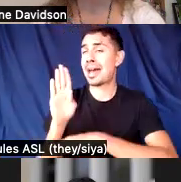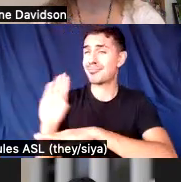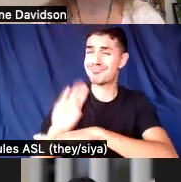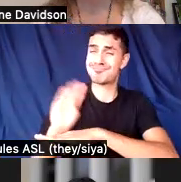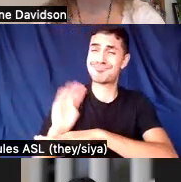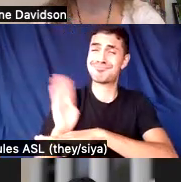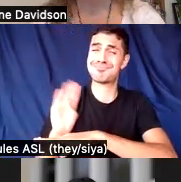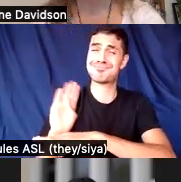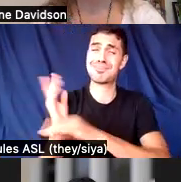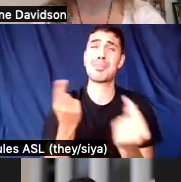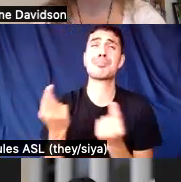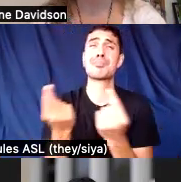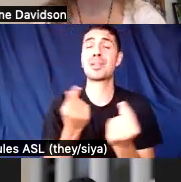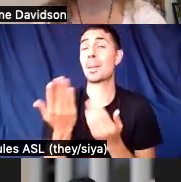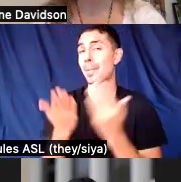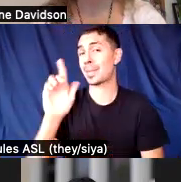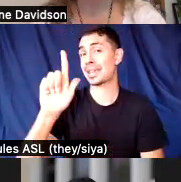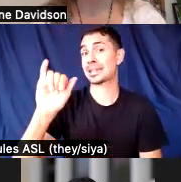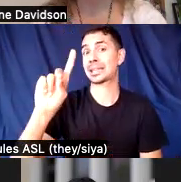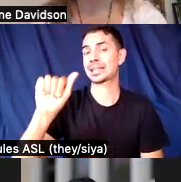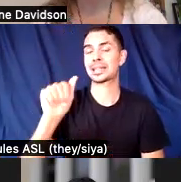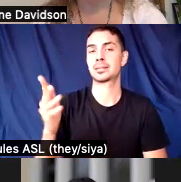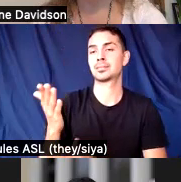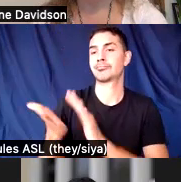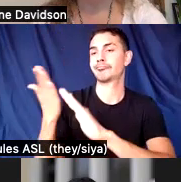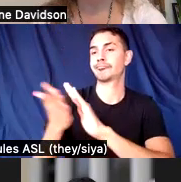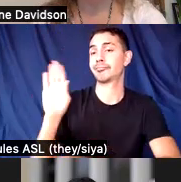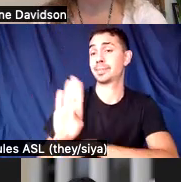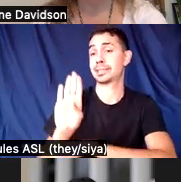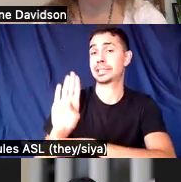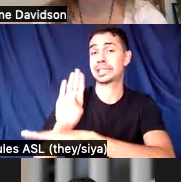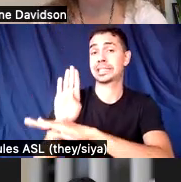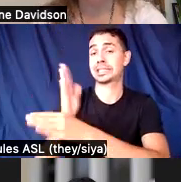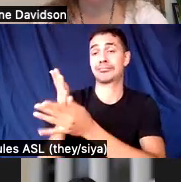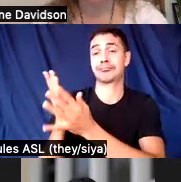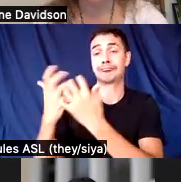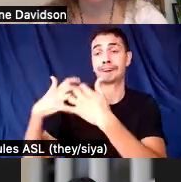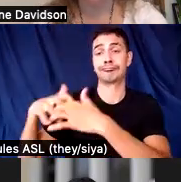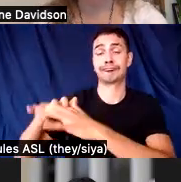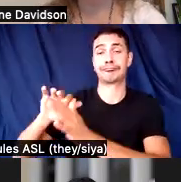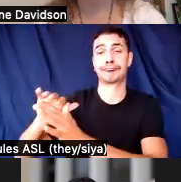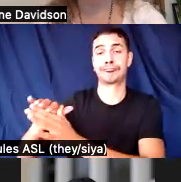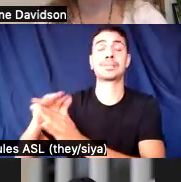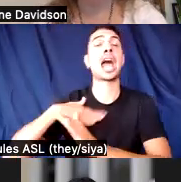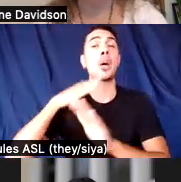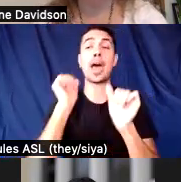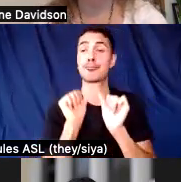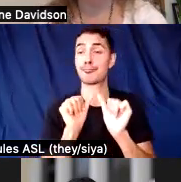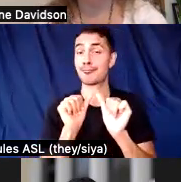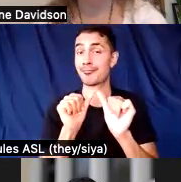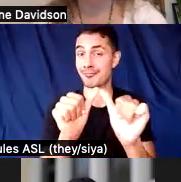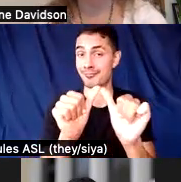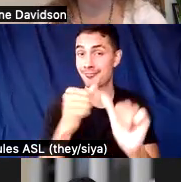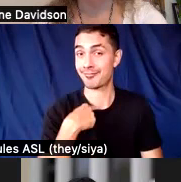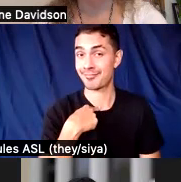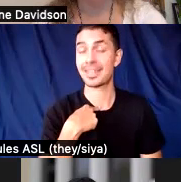So she may be handling some business. So I'm just gonna keep on trucking until she gives